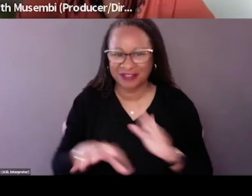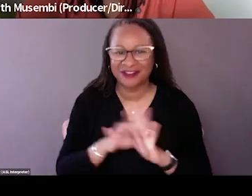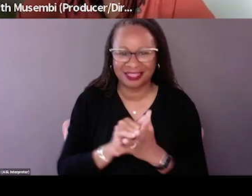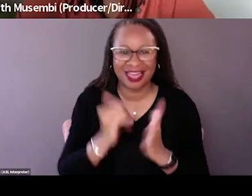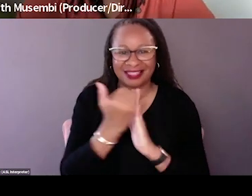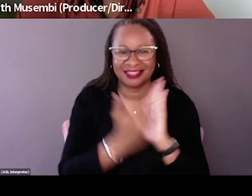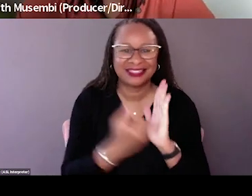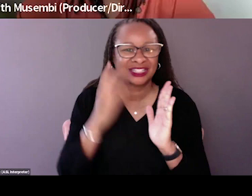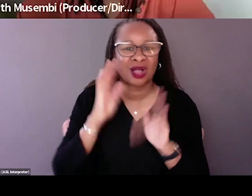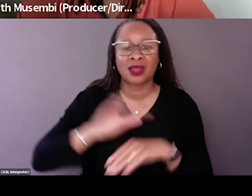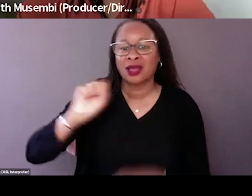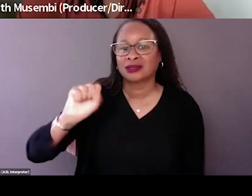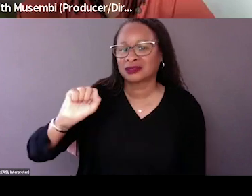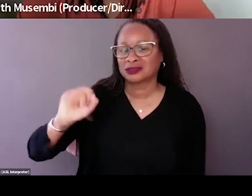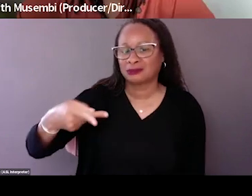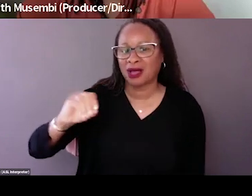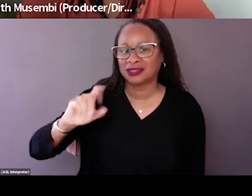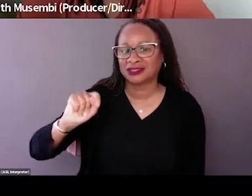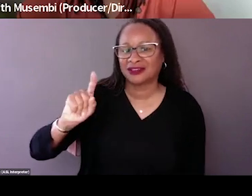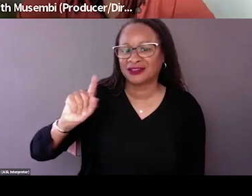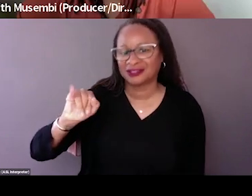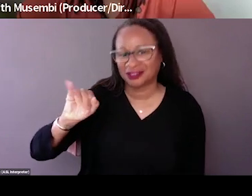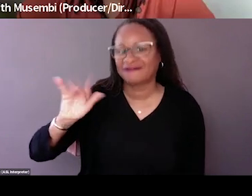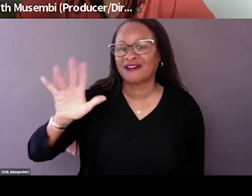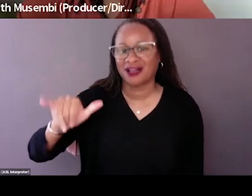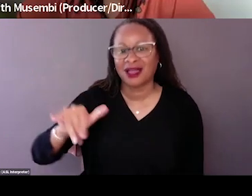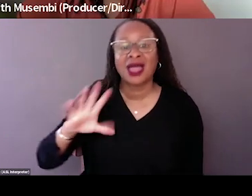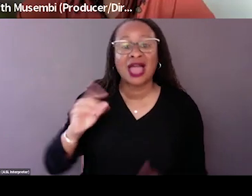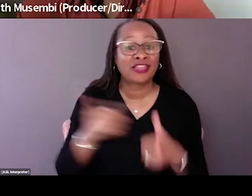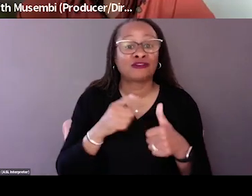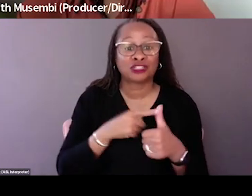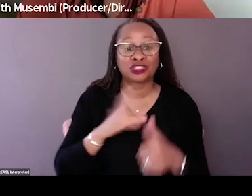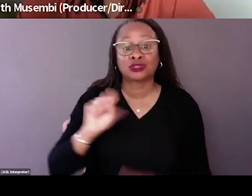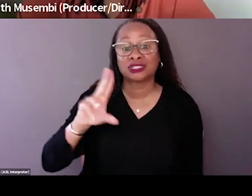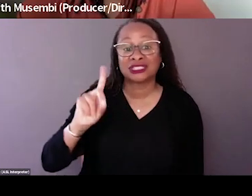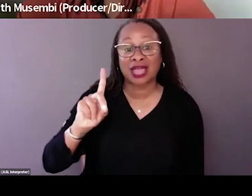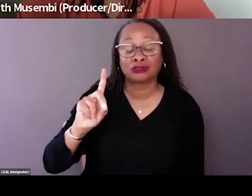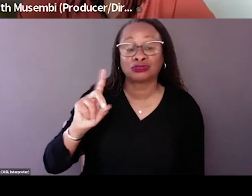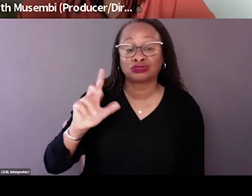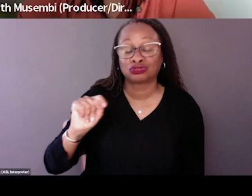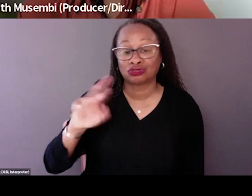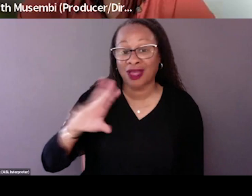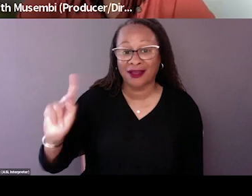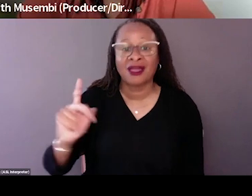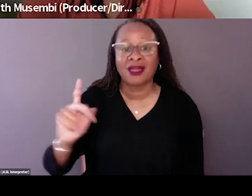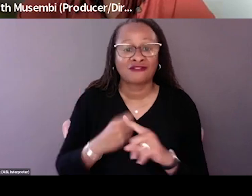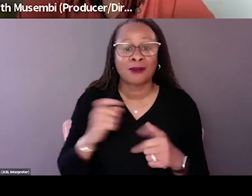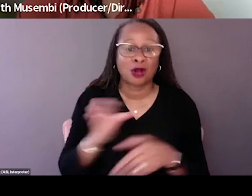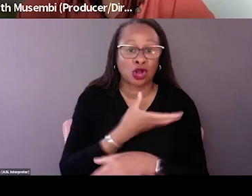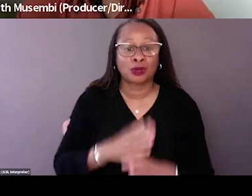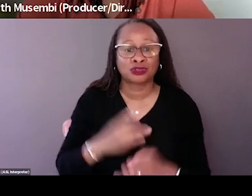love that. And the original soundtrack from our amazing composer, Morgan Kibbe, which is so brilliant. So yeah, you can go